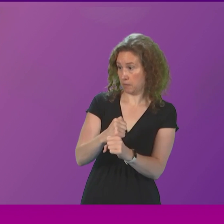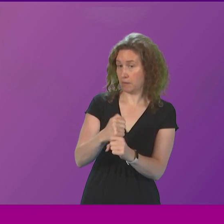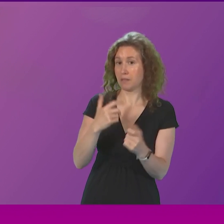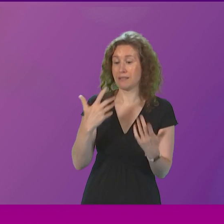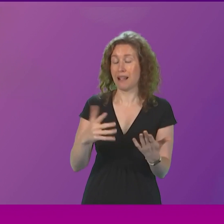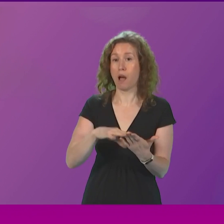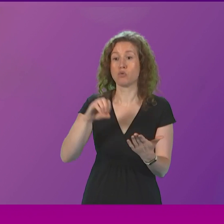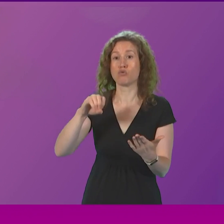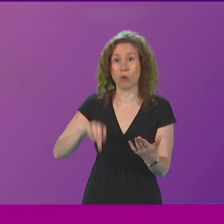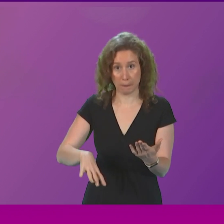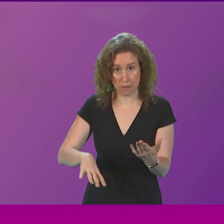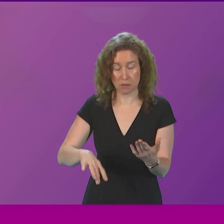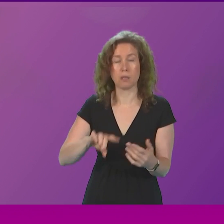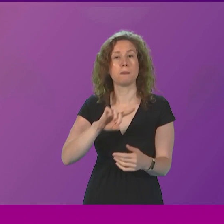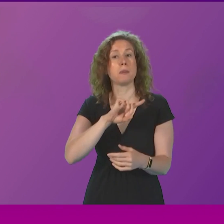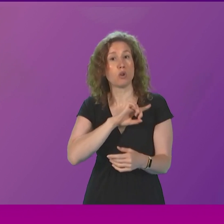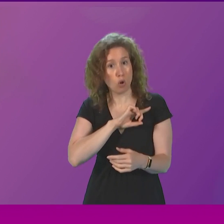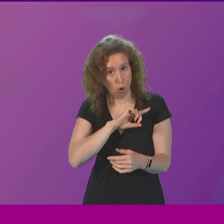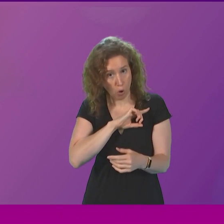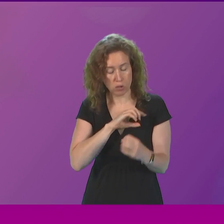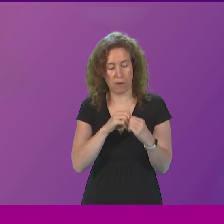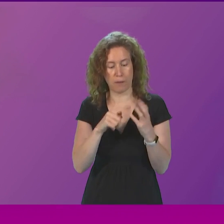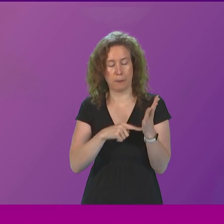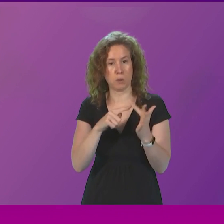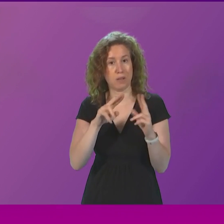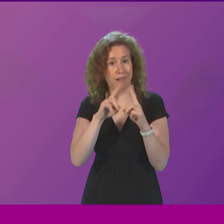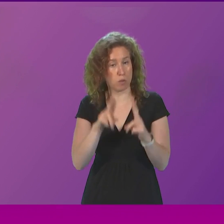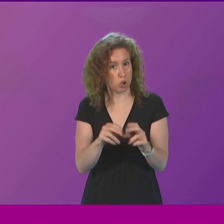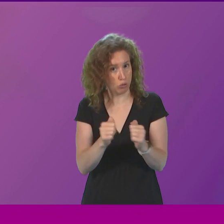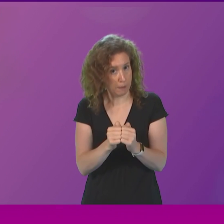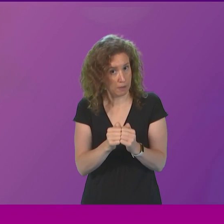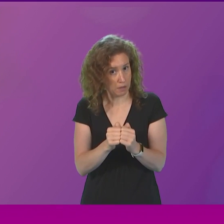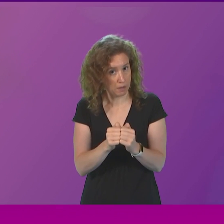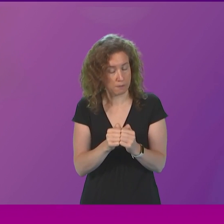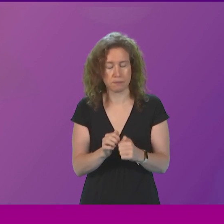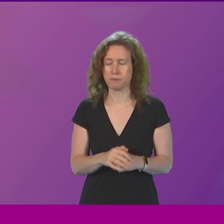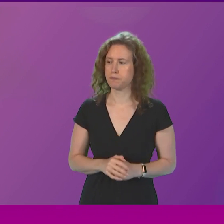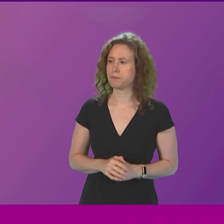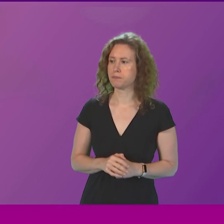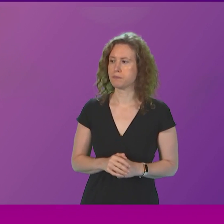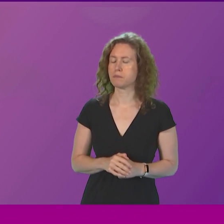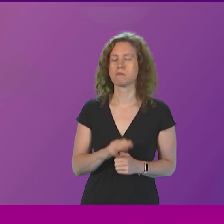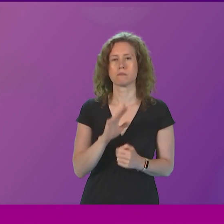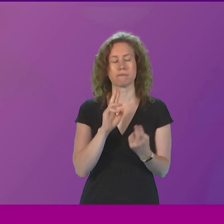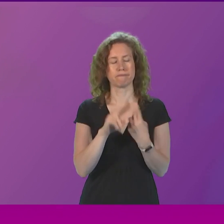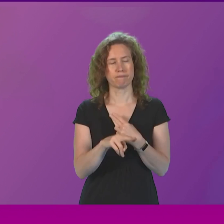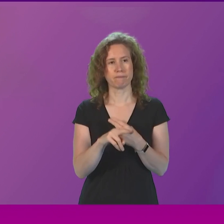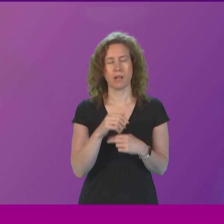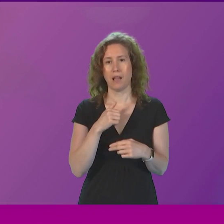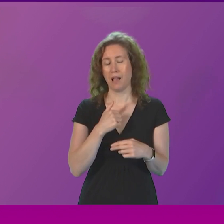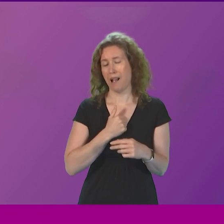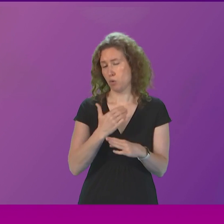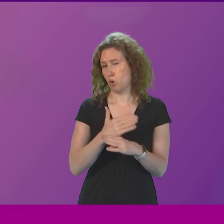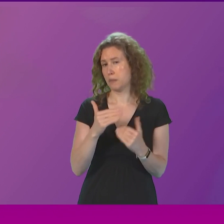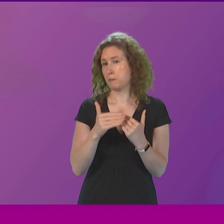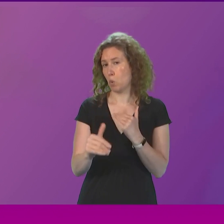go ahead as a direct result of the Bute House Agreement? First Minister. What of course, makes our job more